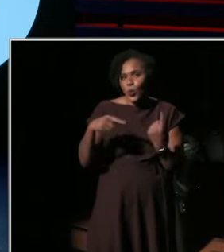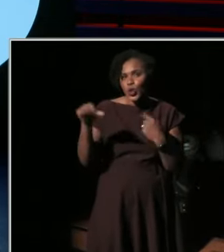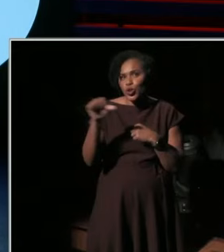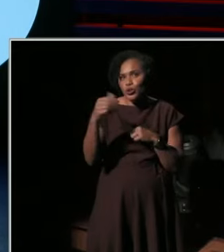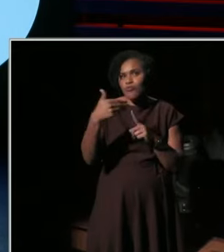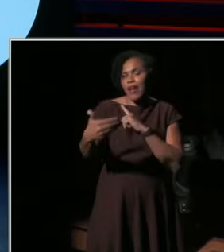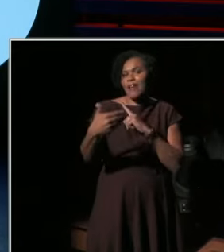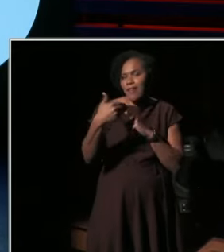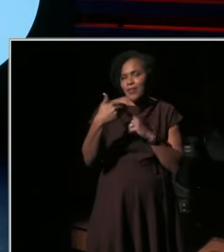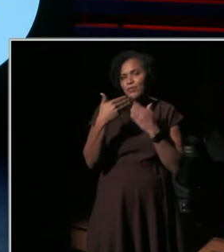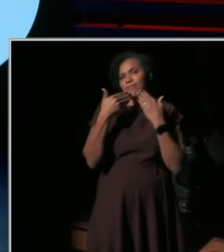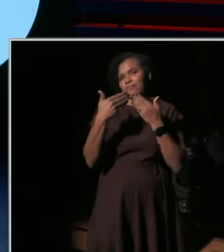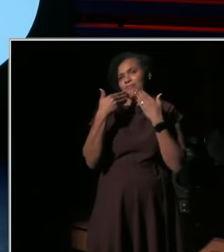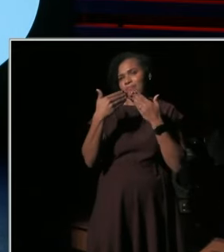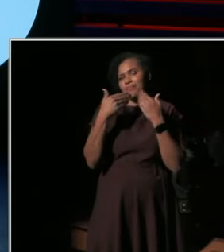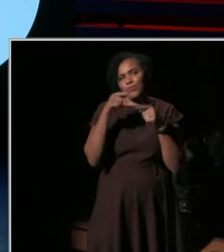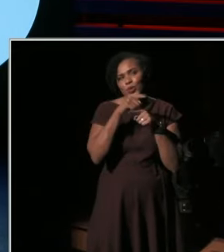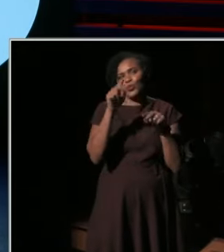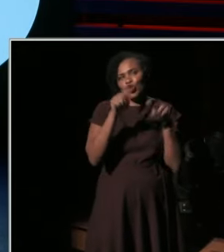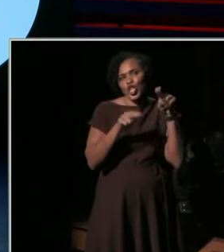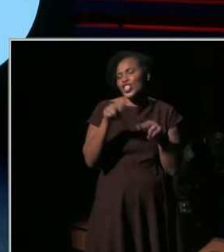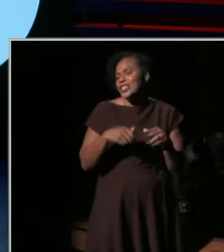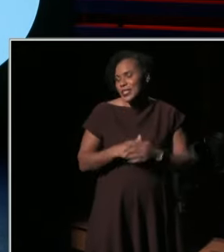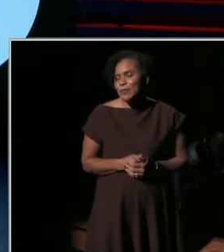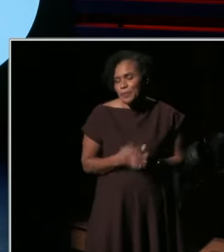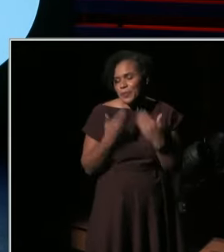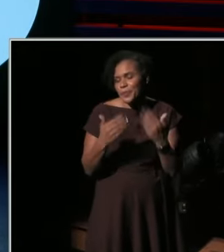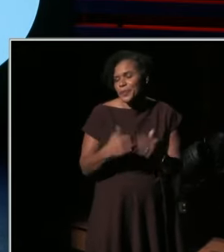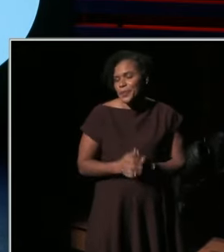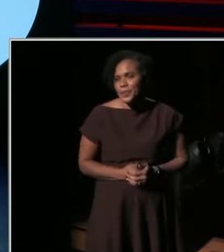recognise. So yeah, thank you to the judges as well.